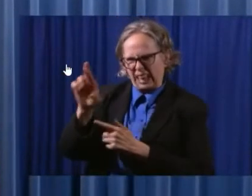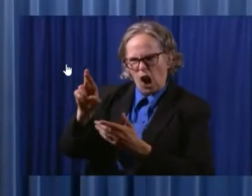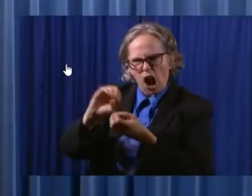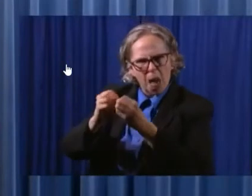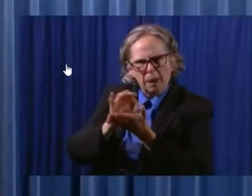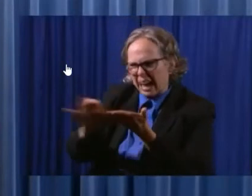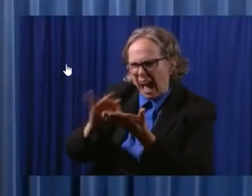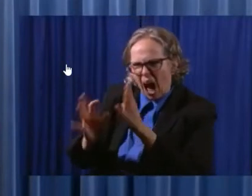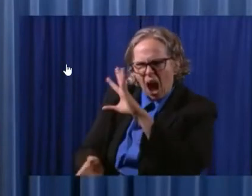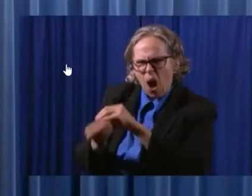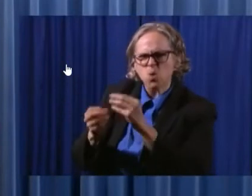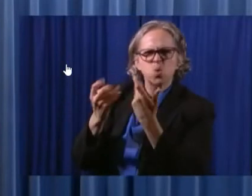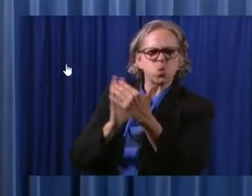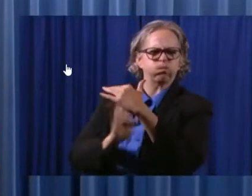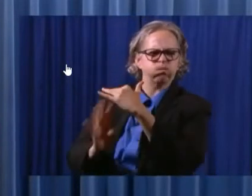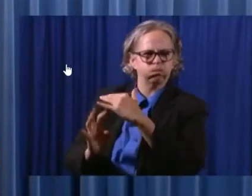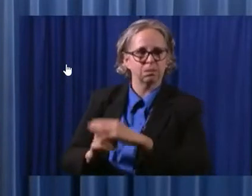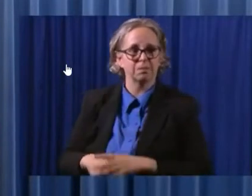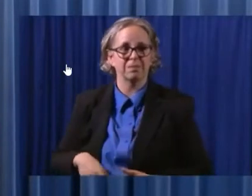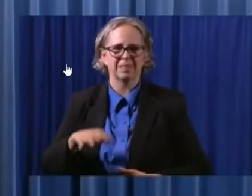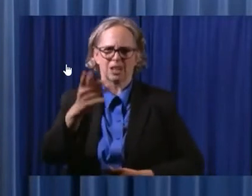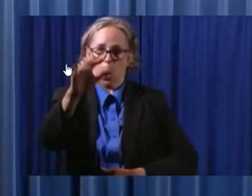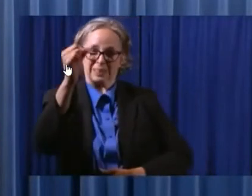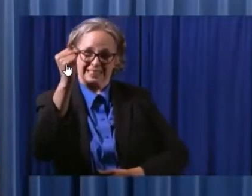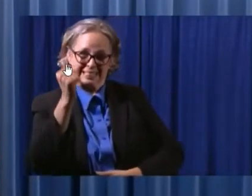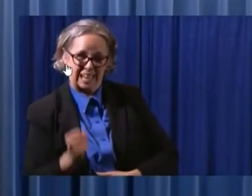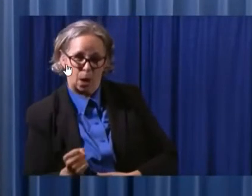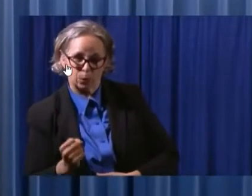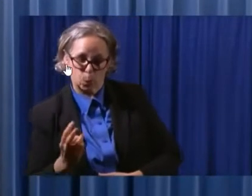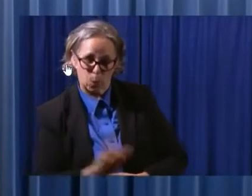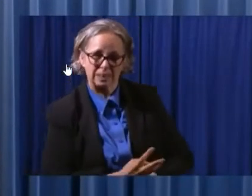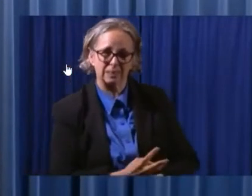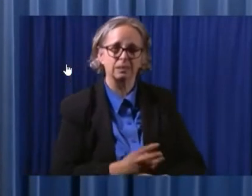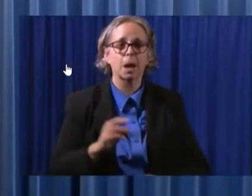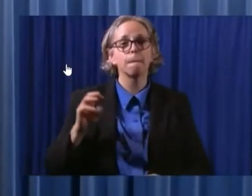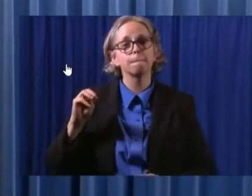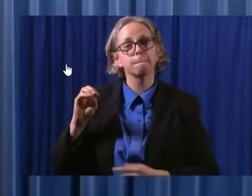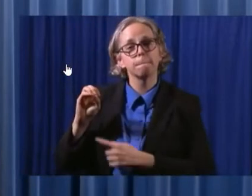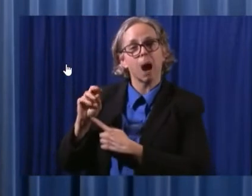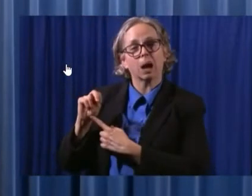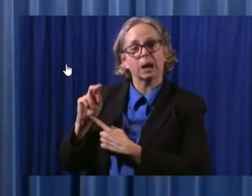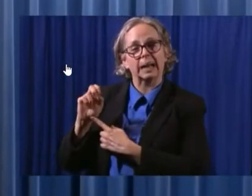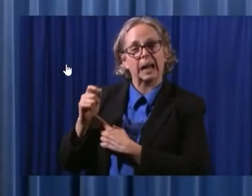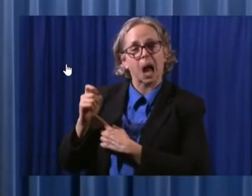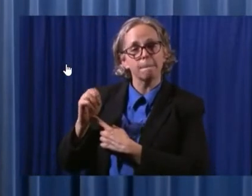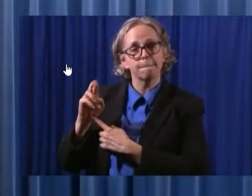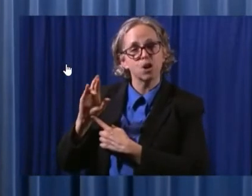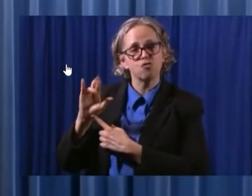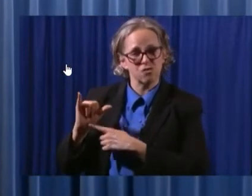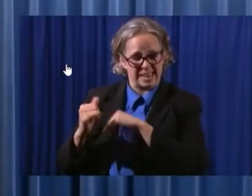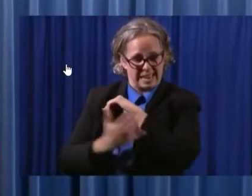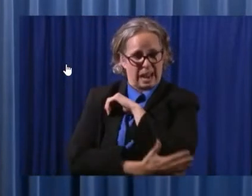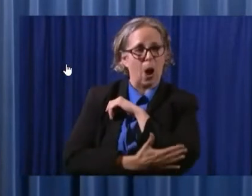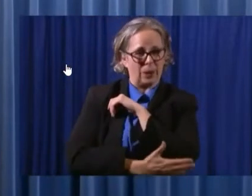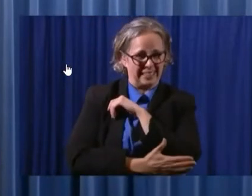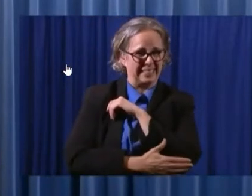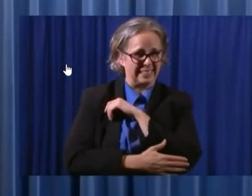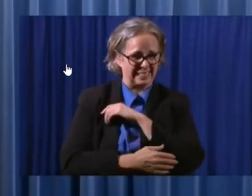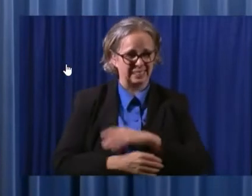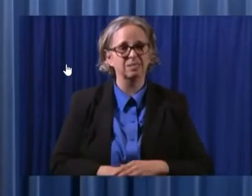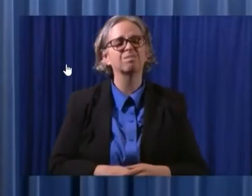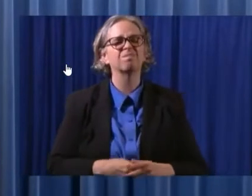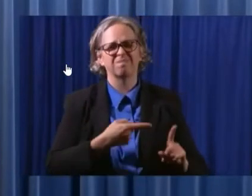Let me move now to Southwest Ohio and Montgomery County. Like Huron County, Montgomery County is also in the CDC's high